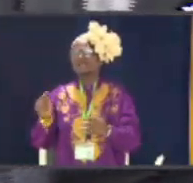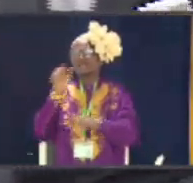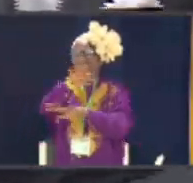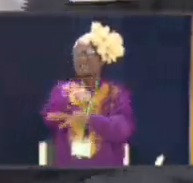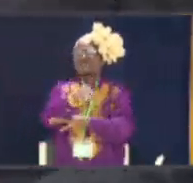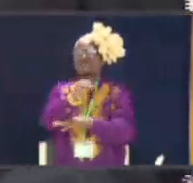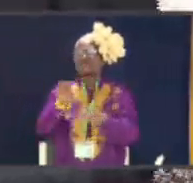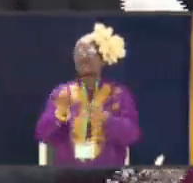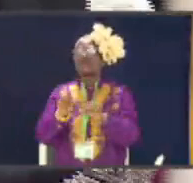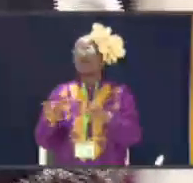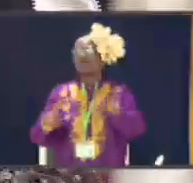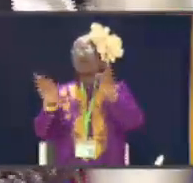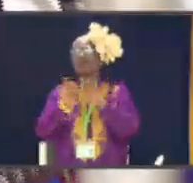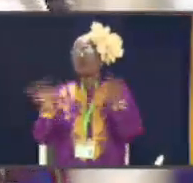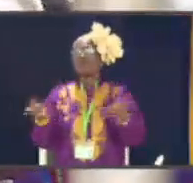Lálẹ́ ọ̀nà àlà fún yín.